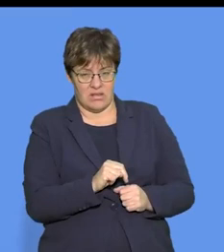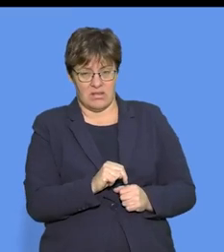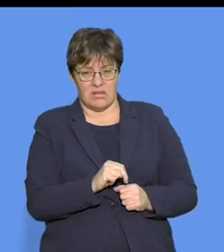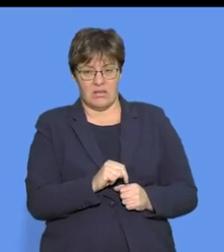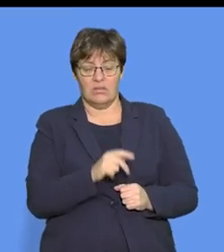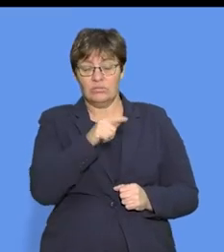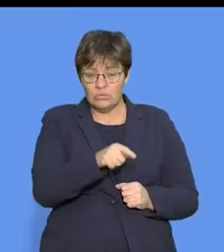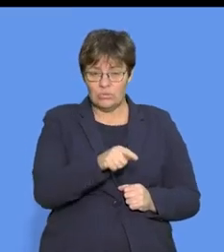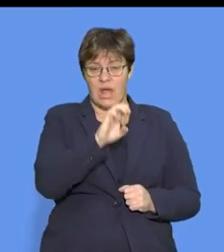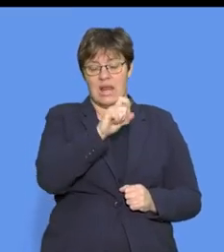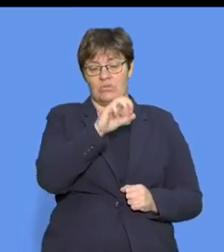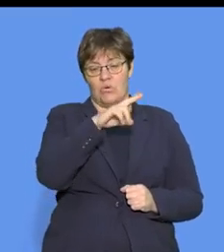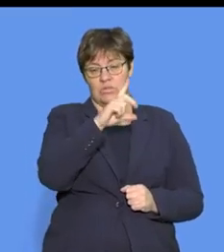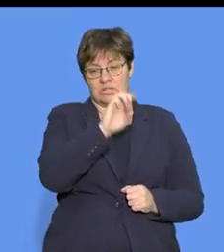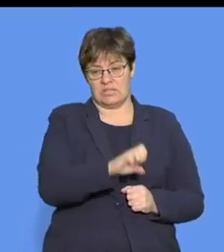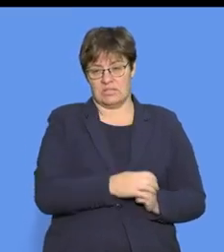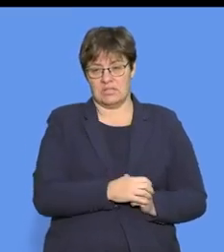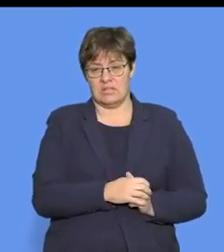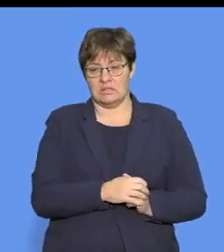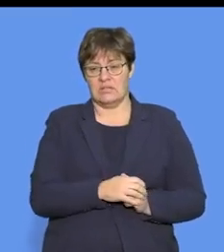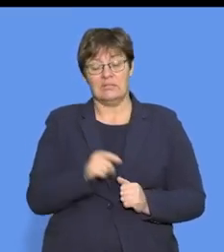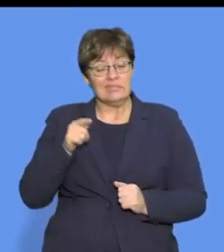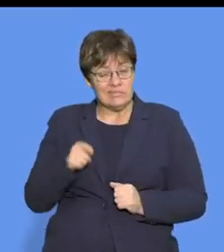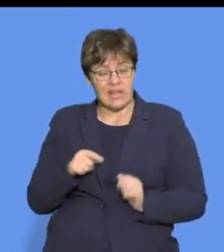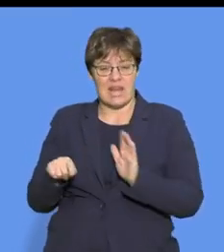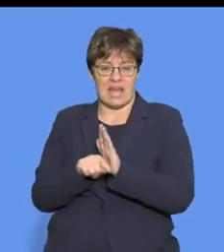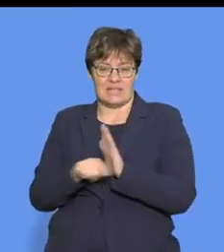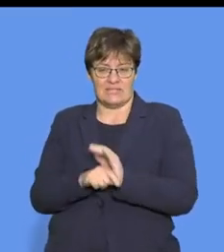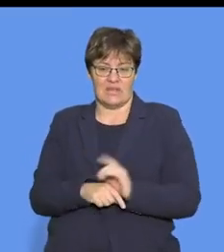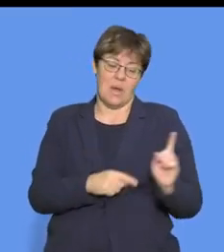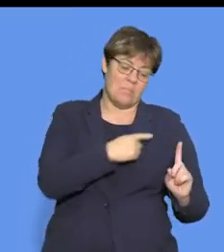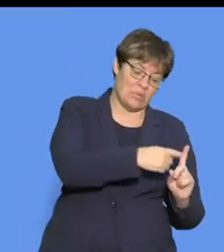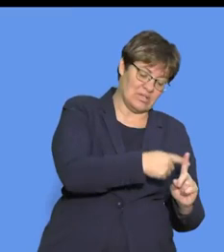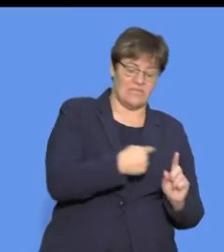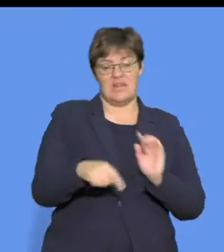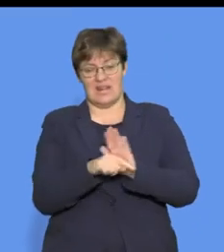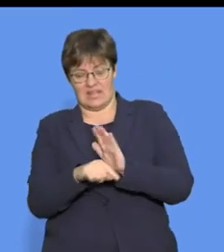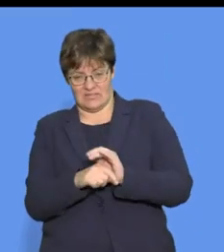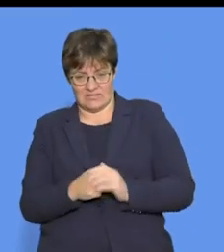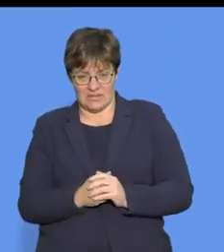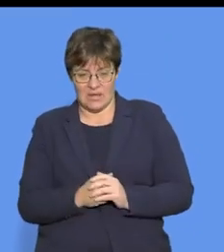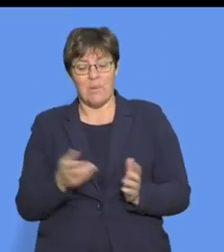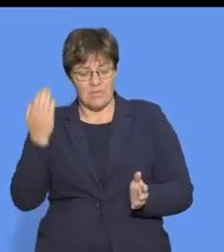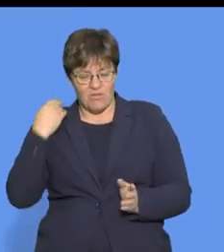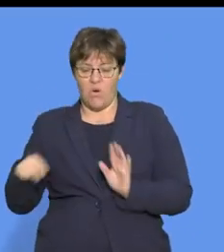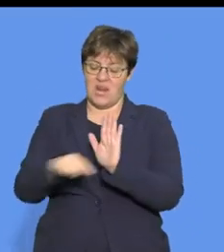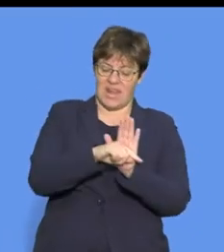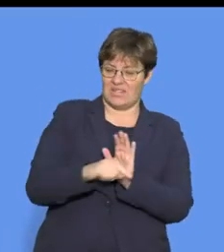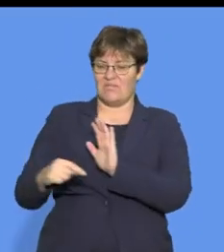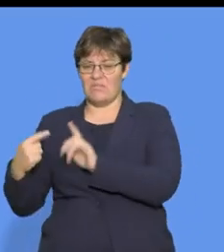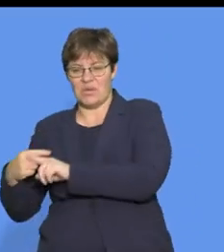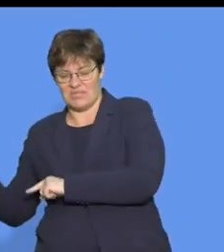to the electrode, and this one is negative. So it's important to recognize that